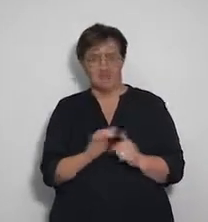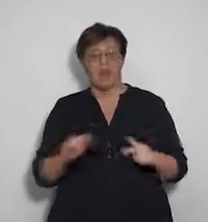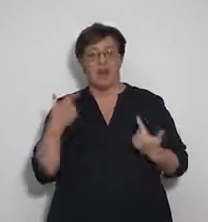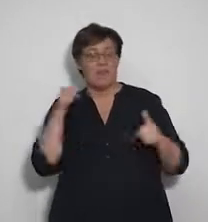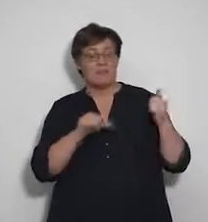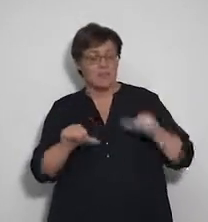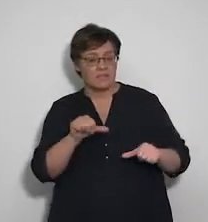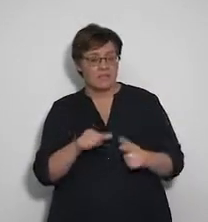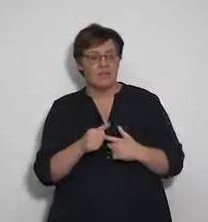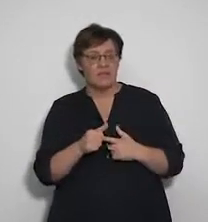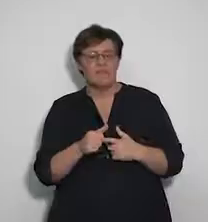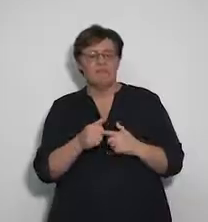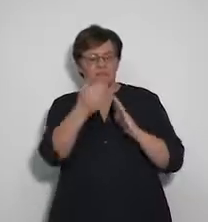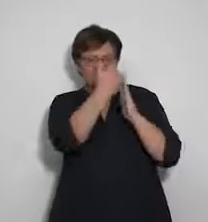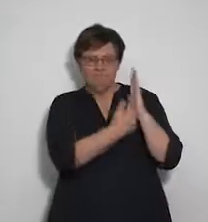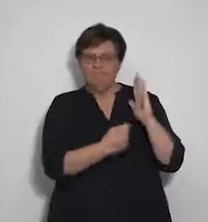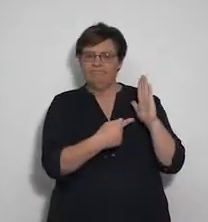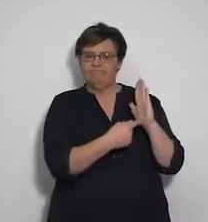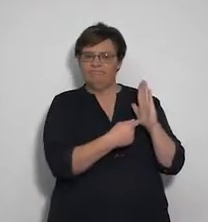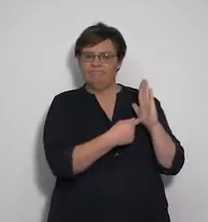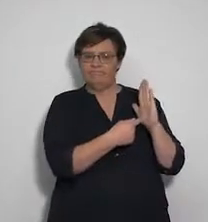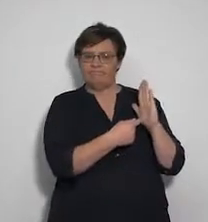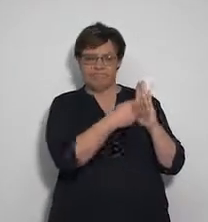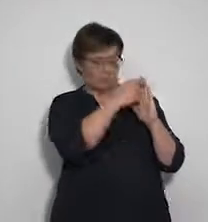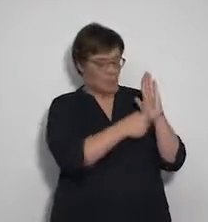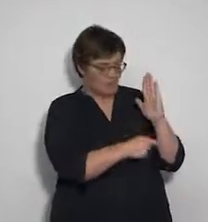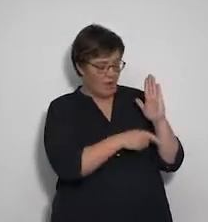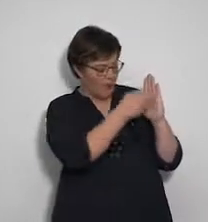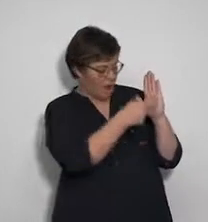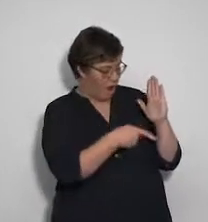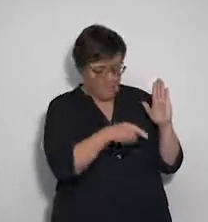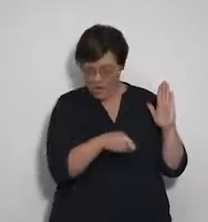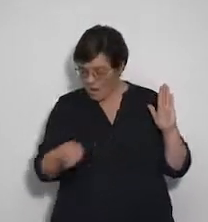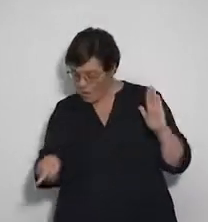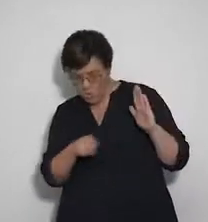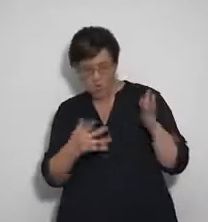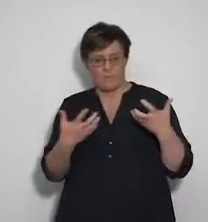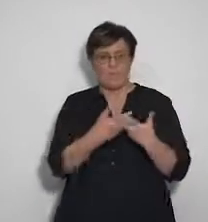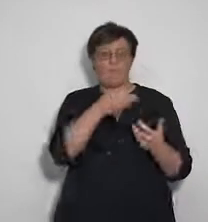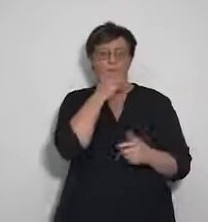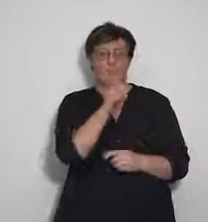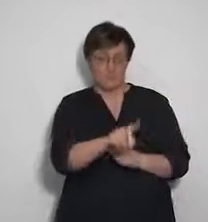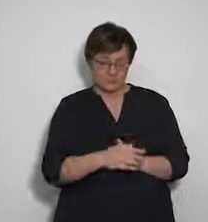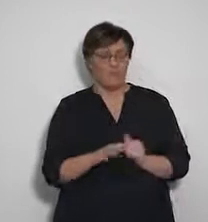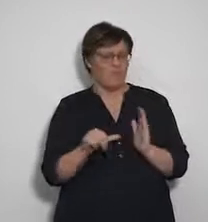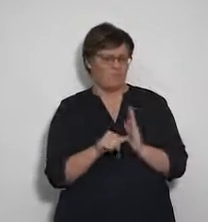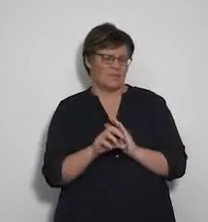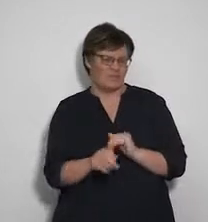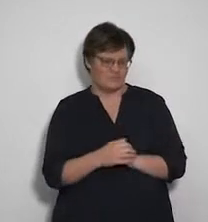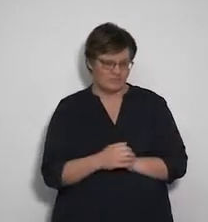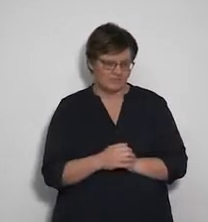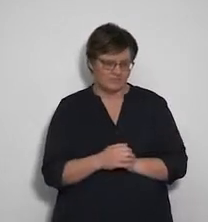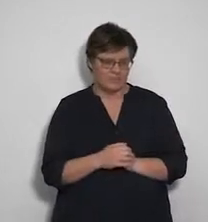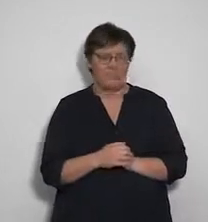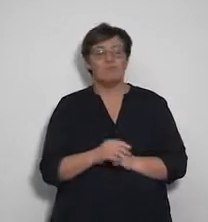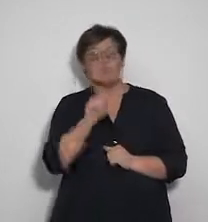that in life sciences, having a list of terms is important as you revise a section. So let's look at some important concepts